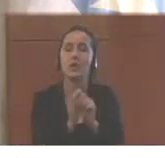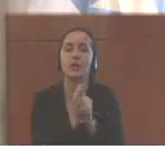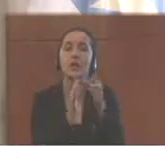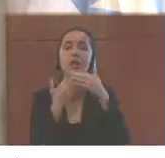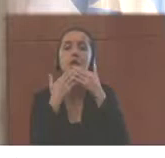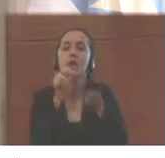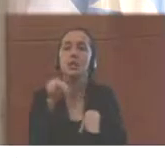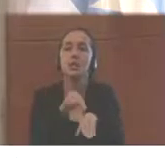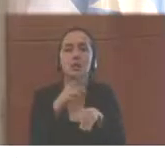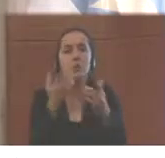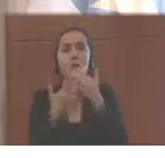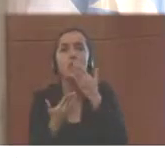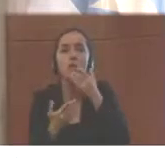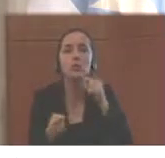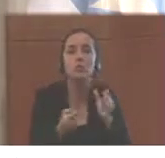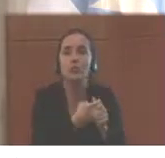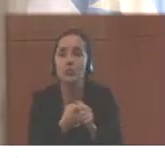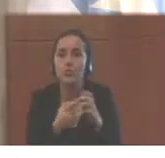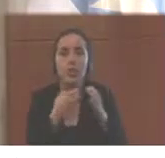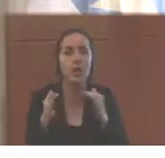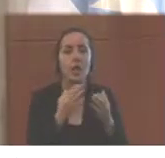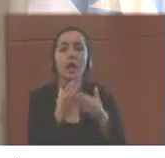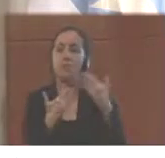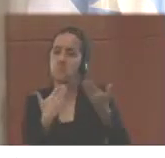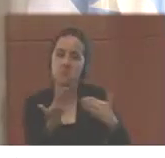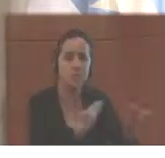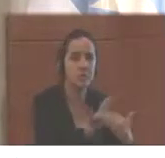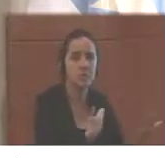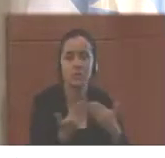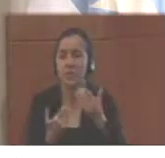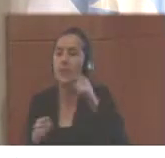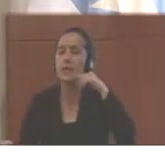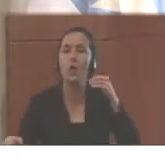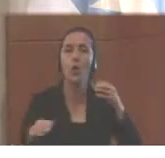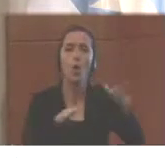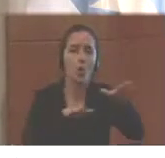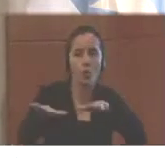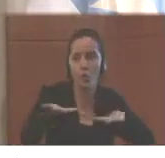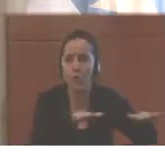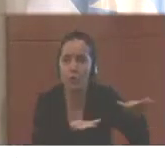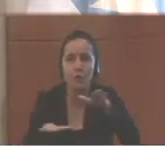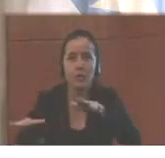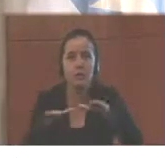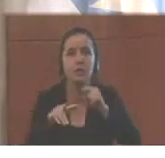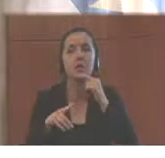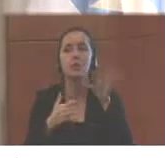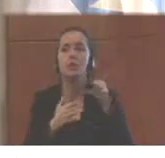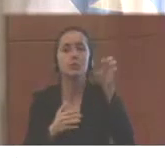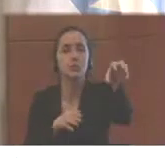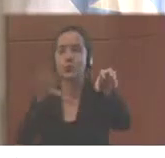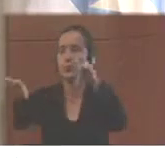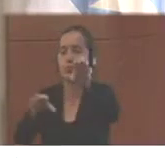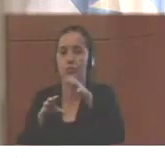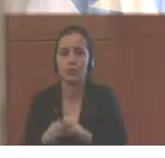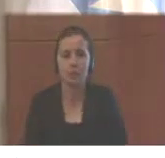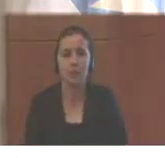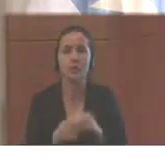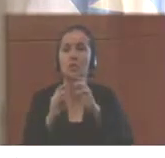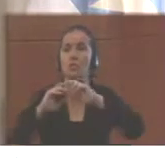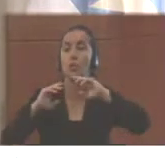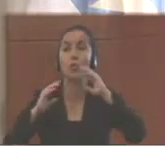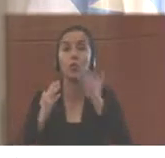and multi-sectoral coordination in our response, rehabilitation, and reconstruction activities. 50 to 60% of our targets have been